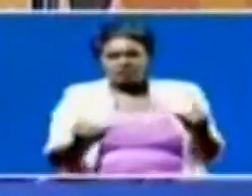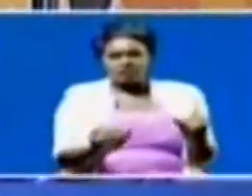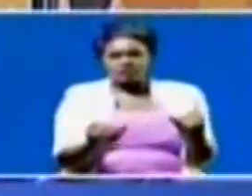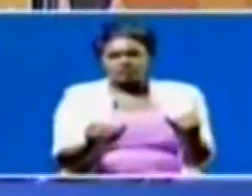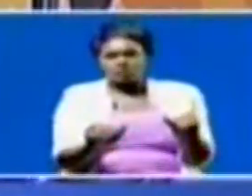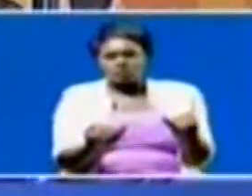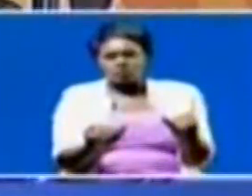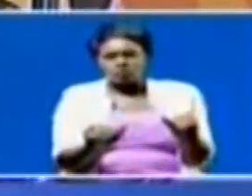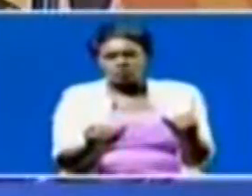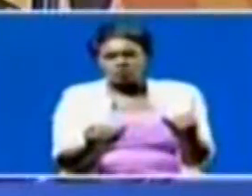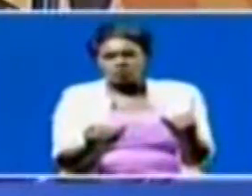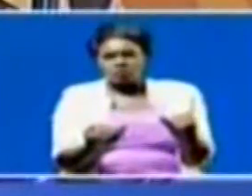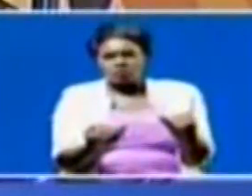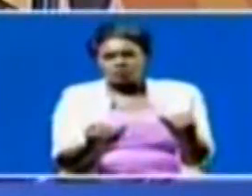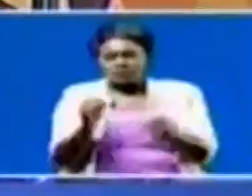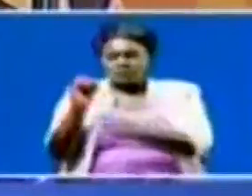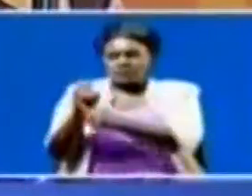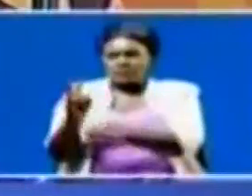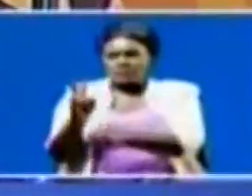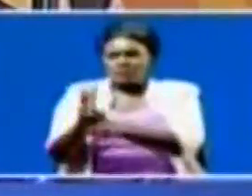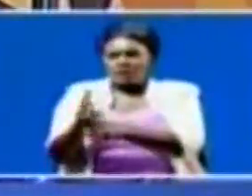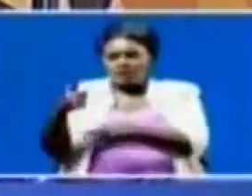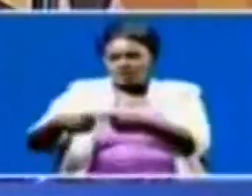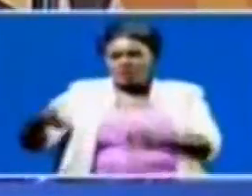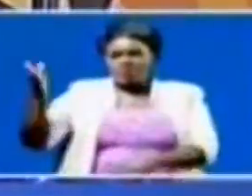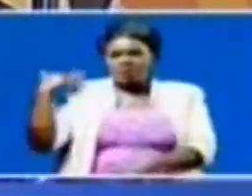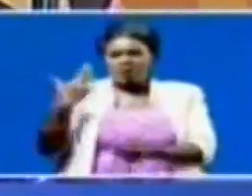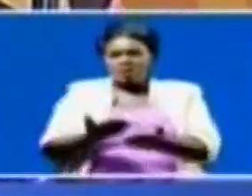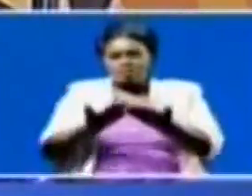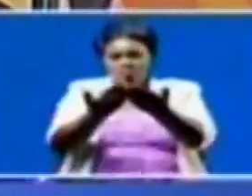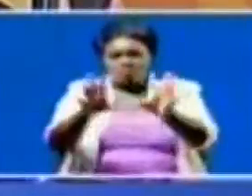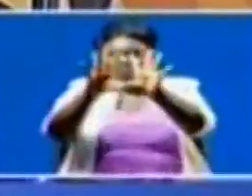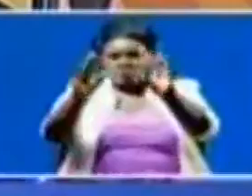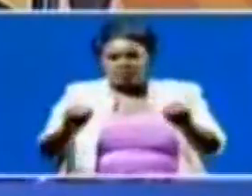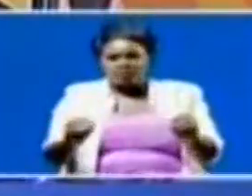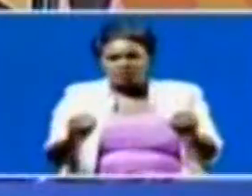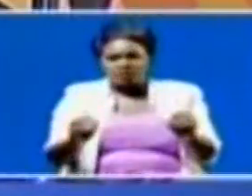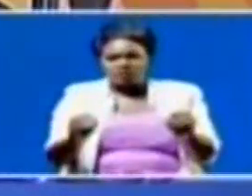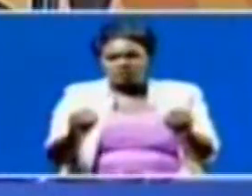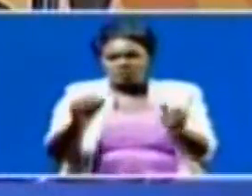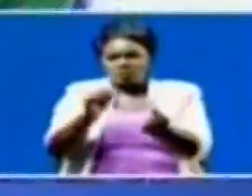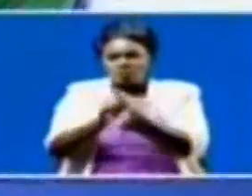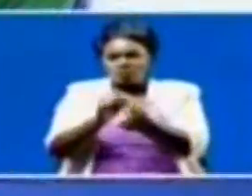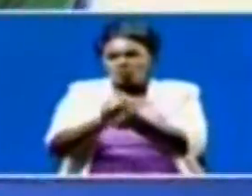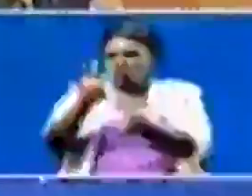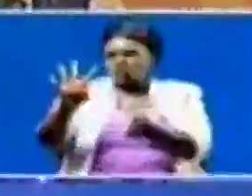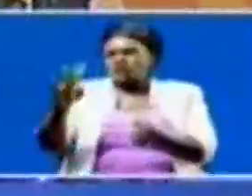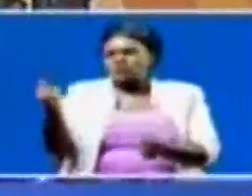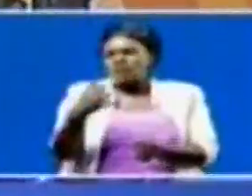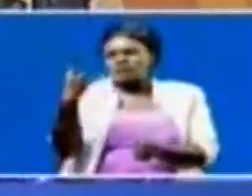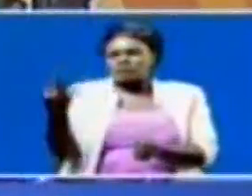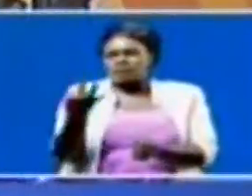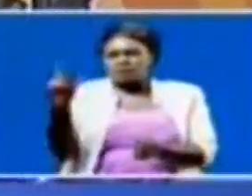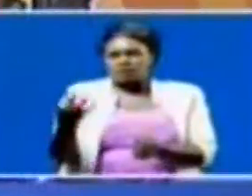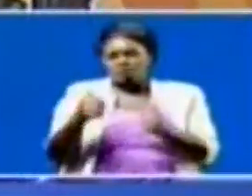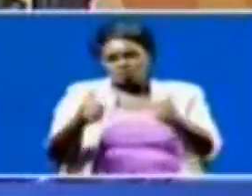was like late December last year. I presented the budget to the ministry by 14th of March. Yes. Everything was going well until